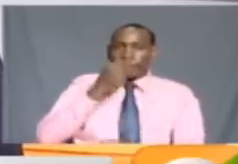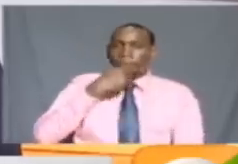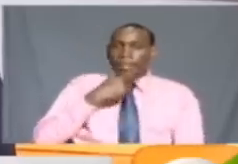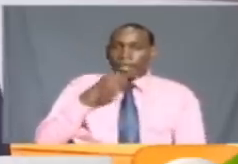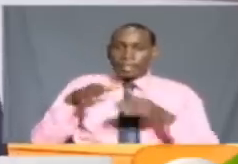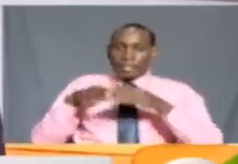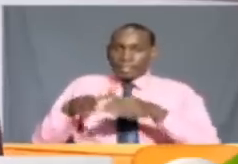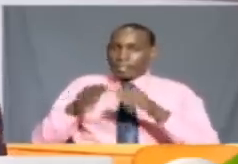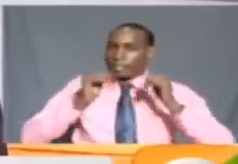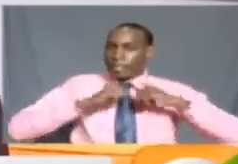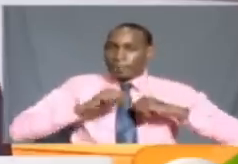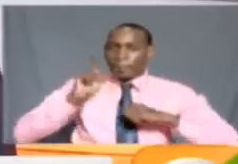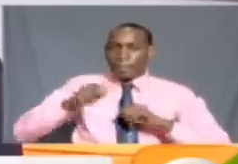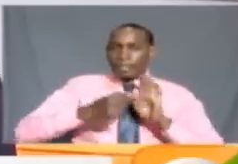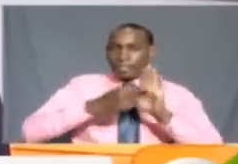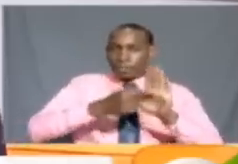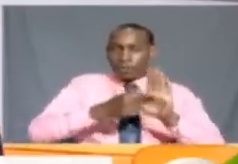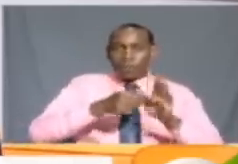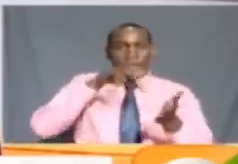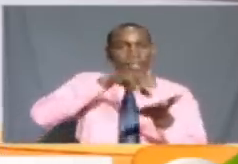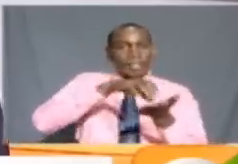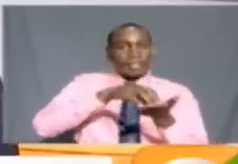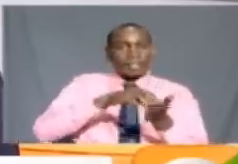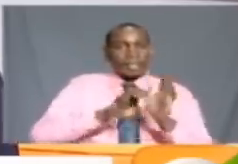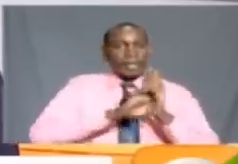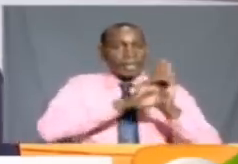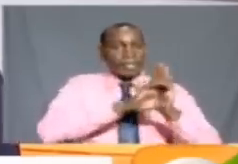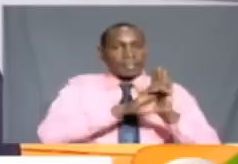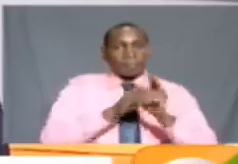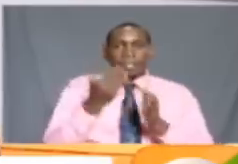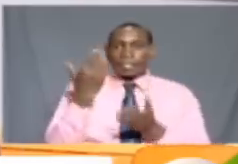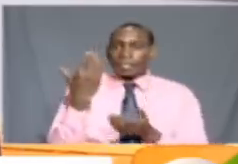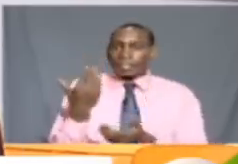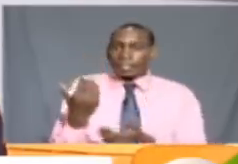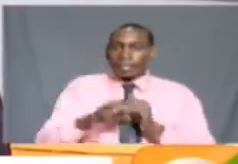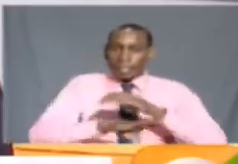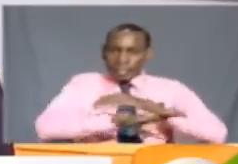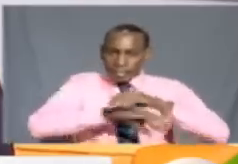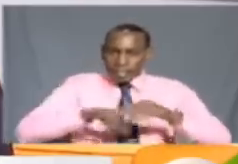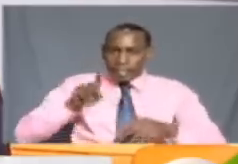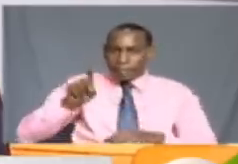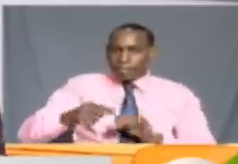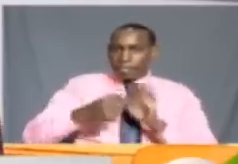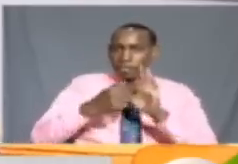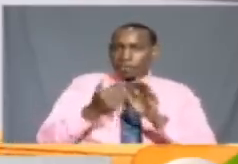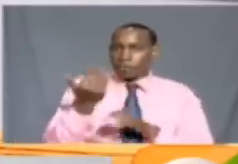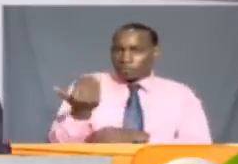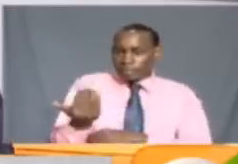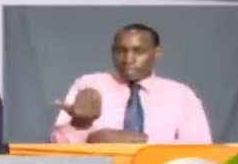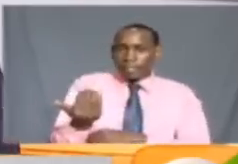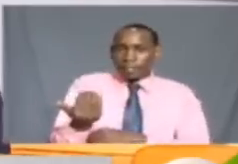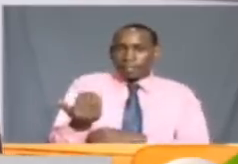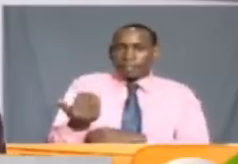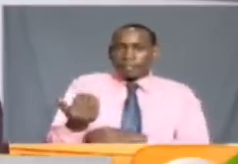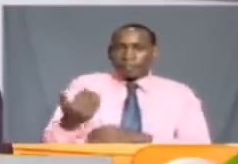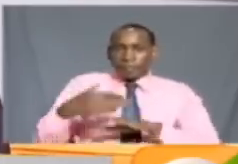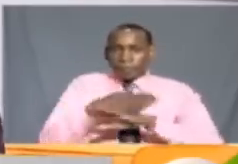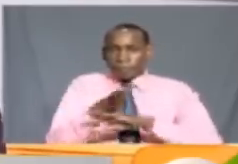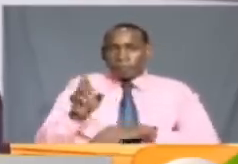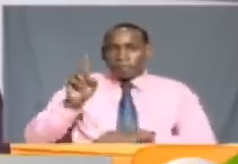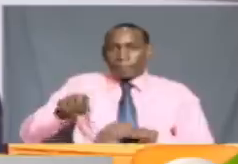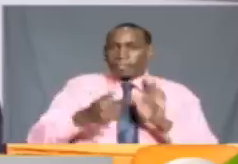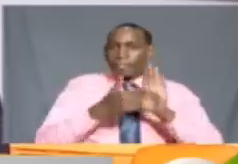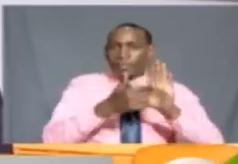consent, we have to, for cases of, for instance, child trafficking, we'll have to show that the child, there was cases of defrauding, we have to prove